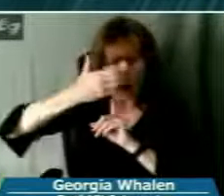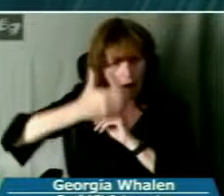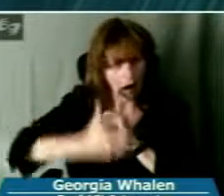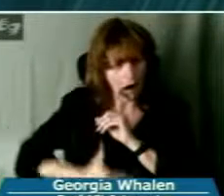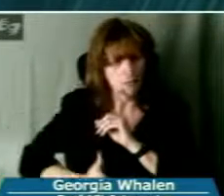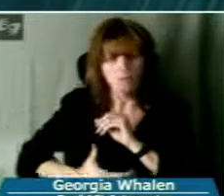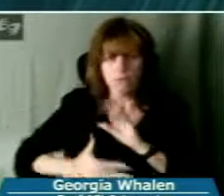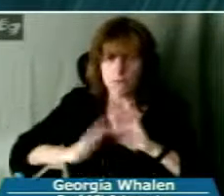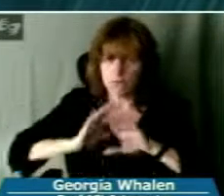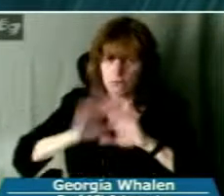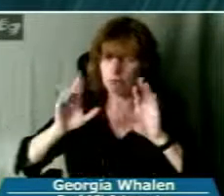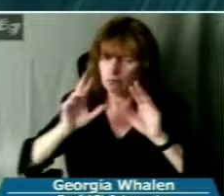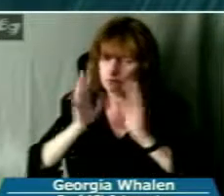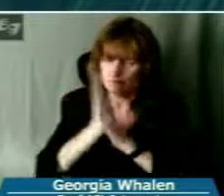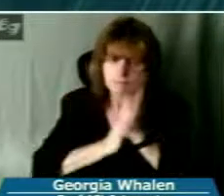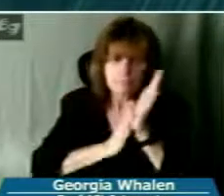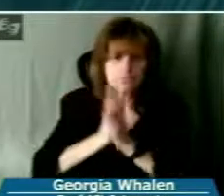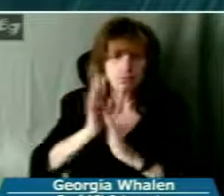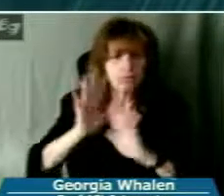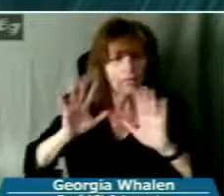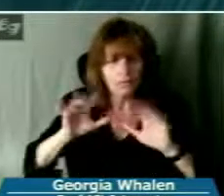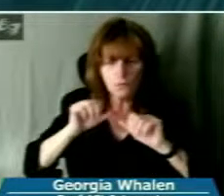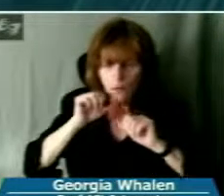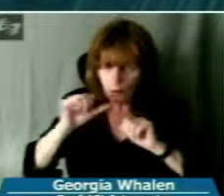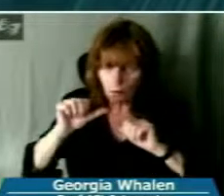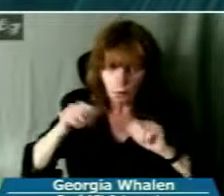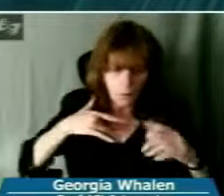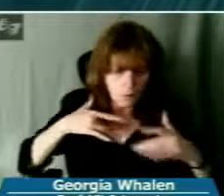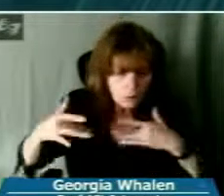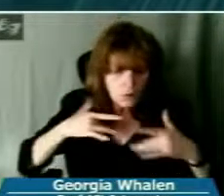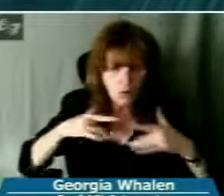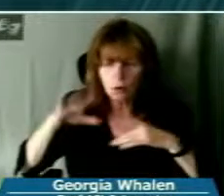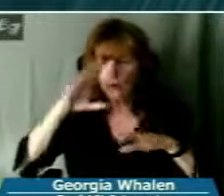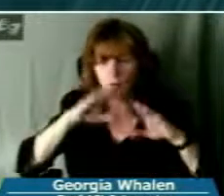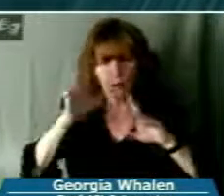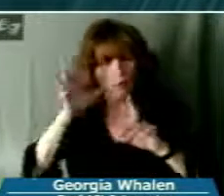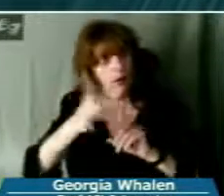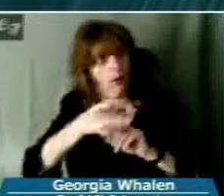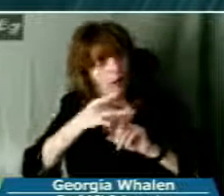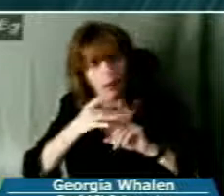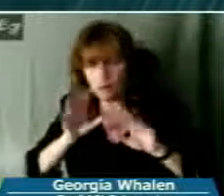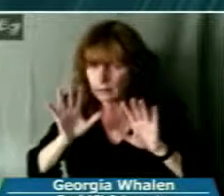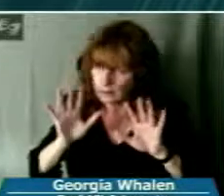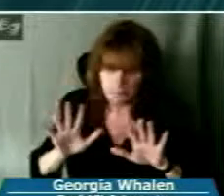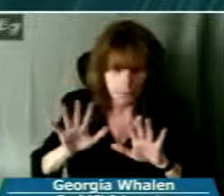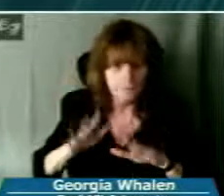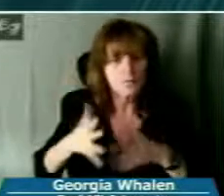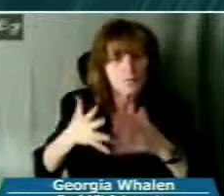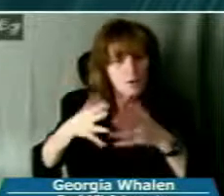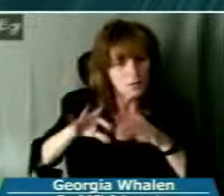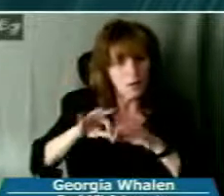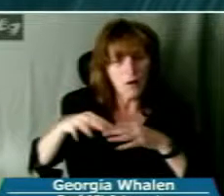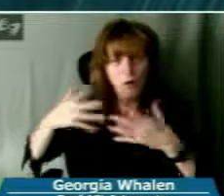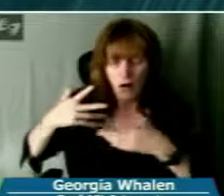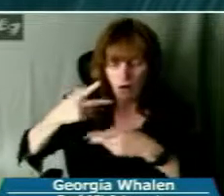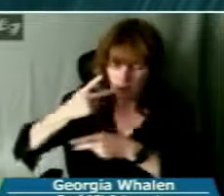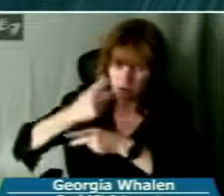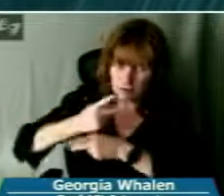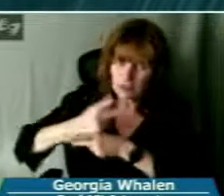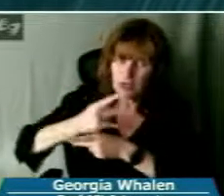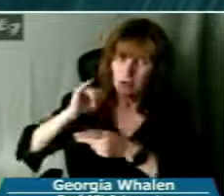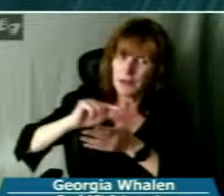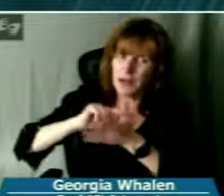you're protected from that should you not have that. But you need to look after all your other healthcare needs as well. So